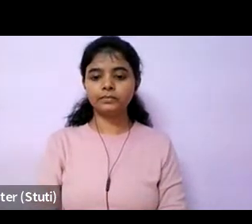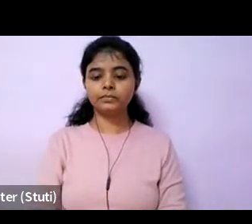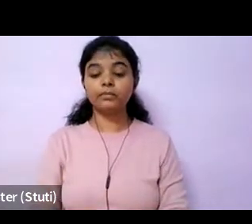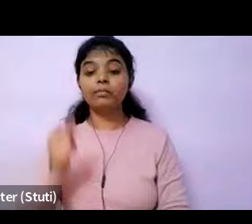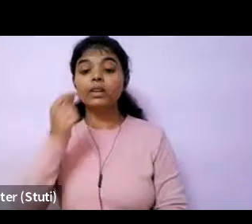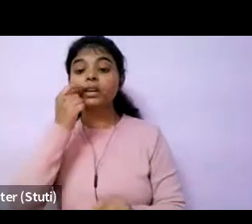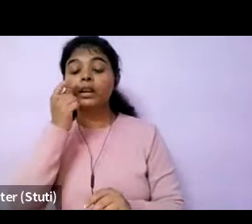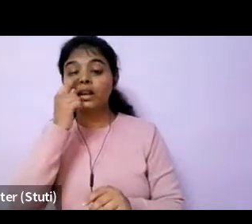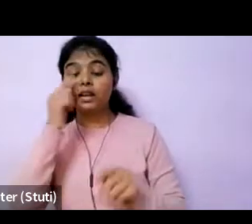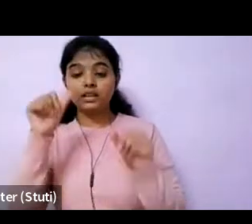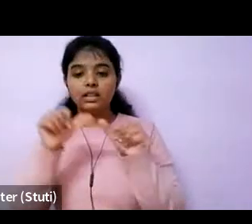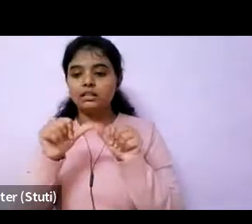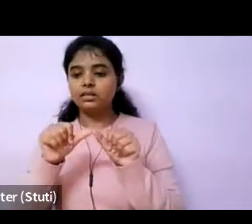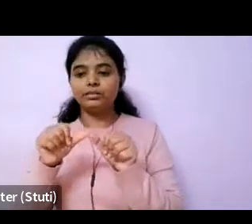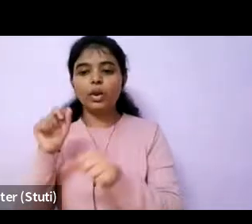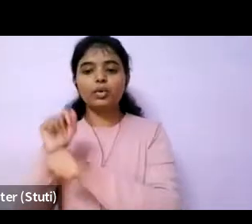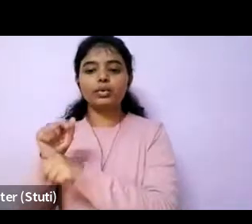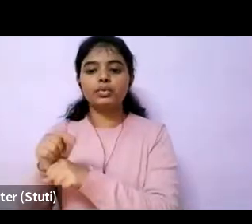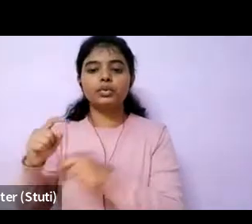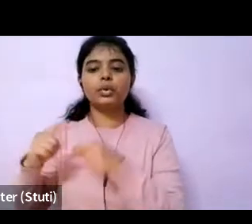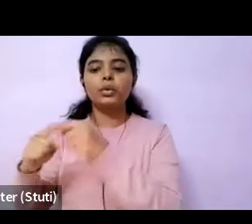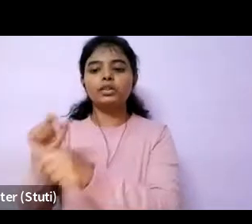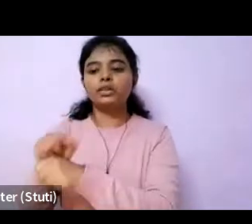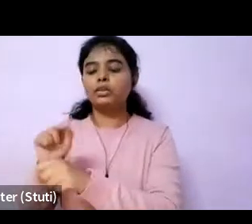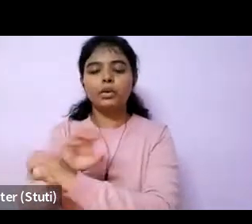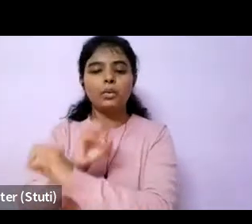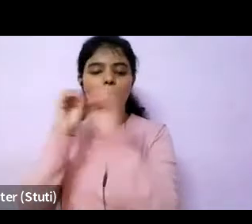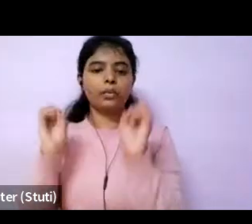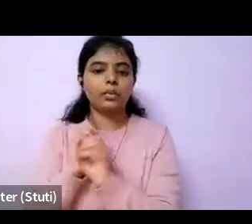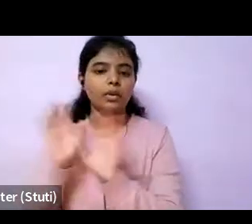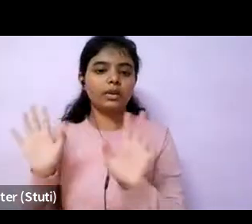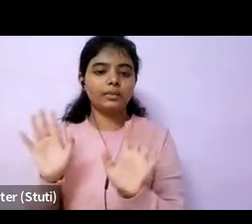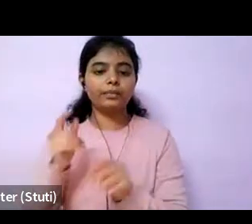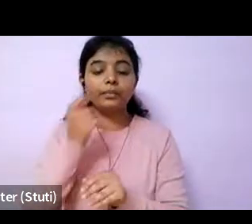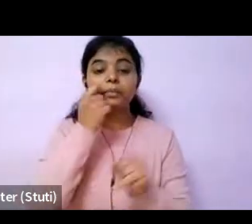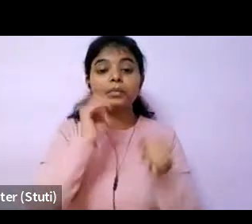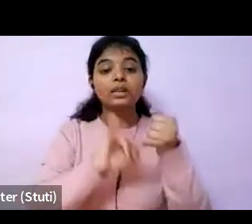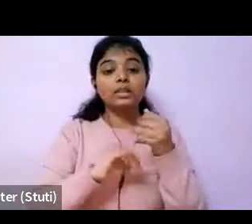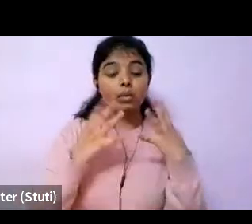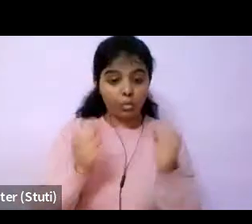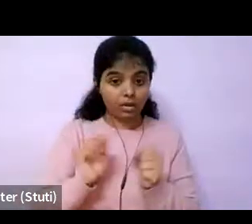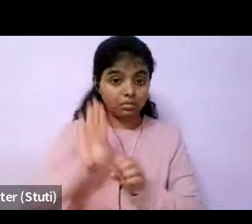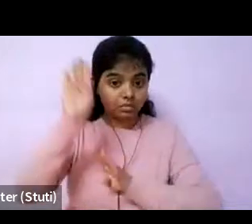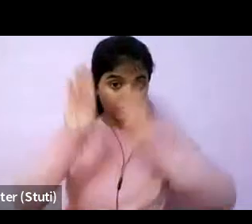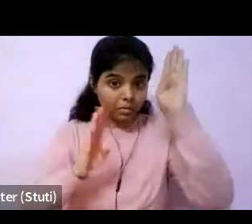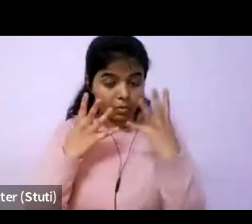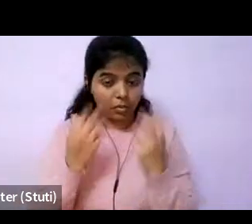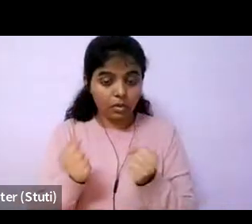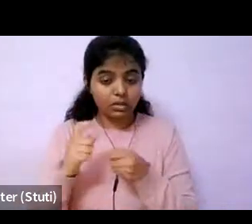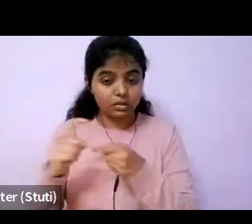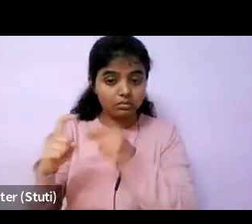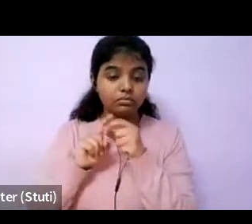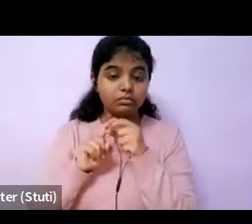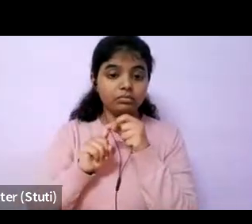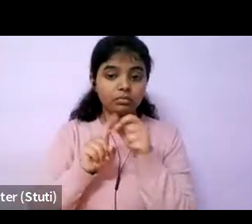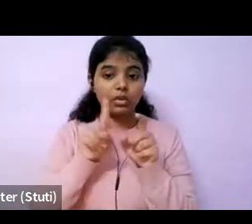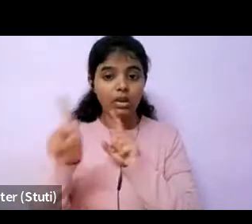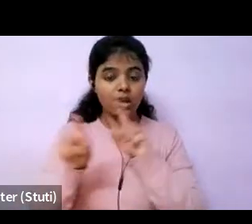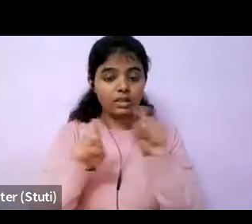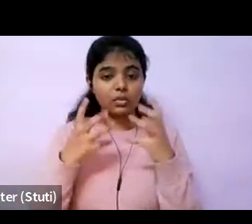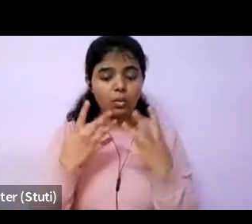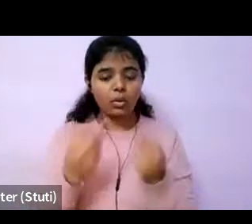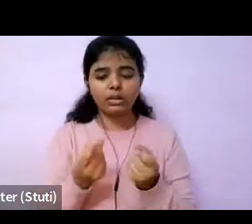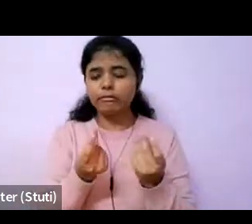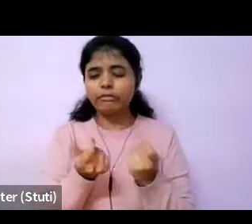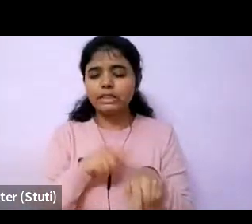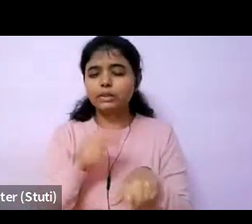No other questions in the chat box, but does anyone want to raise their hand and ask anything to the presenters? Quickly,